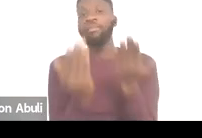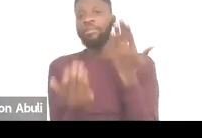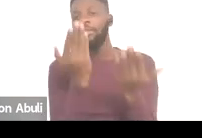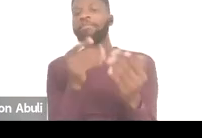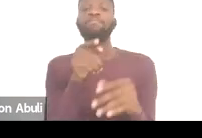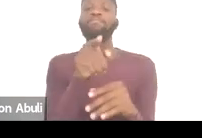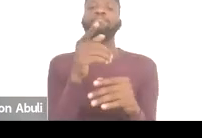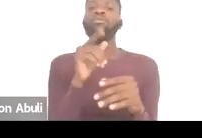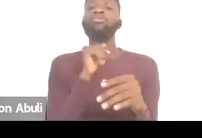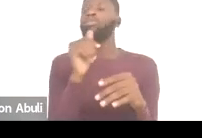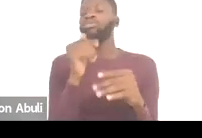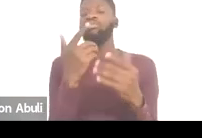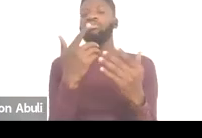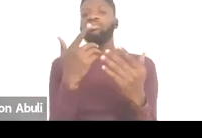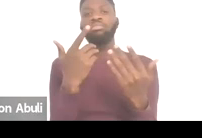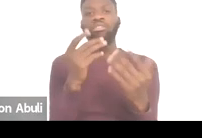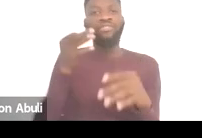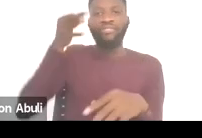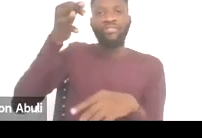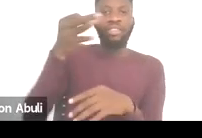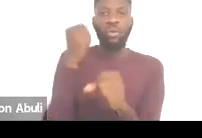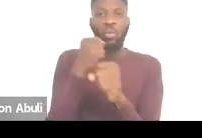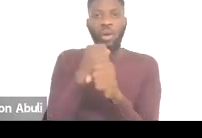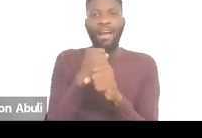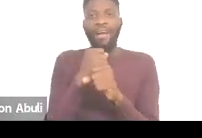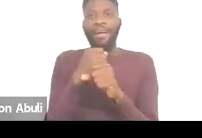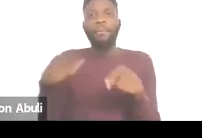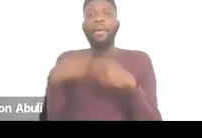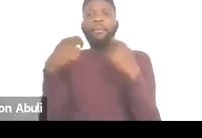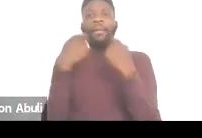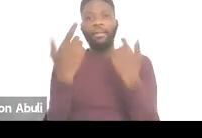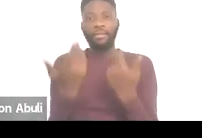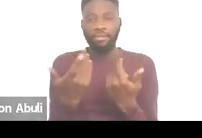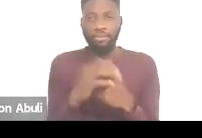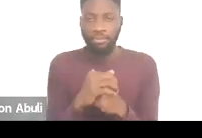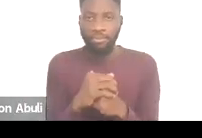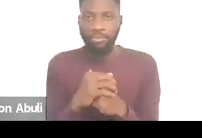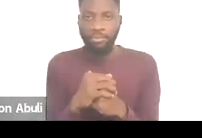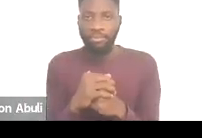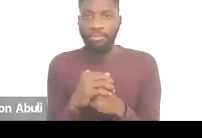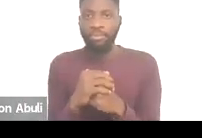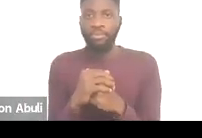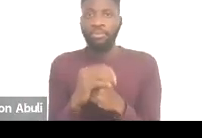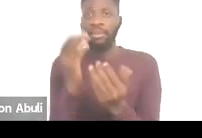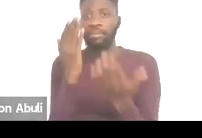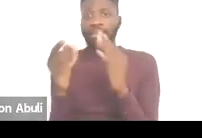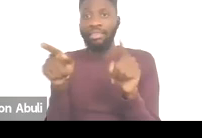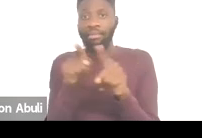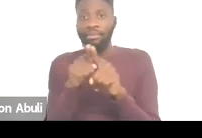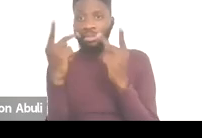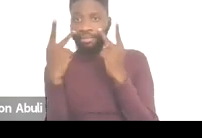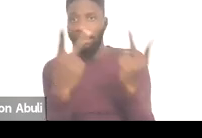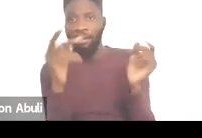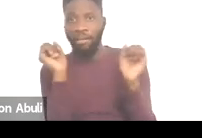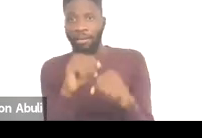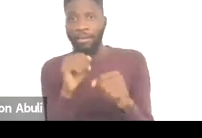doesn't inconvenience your future work relationships? maybe you can see from your screen, we have